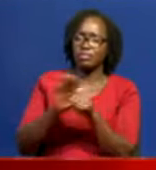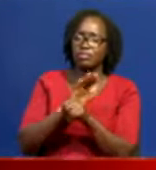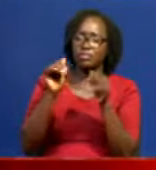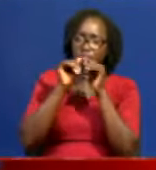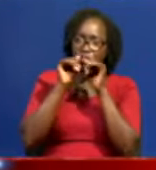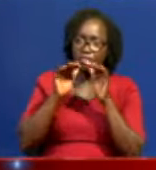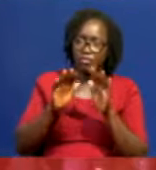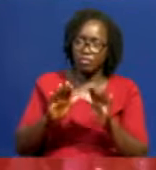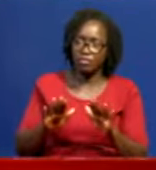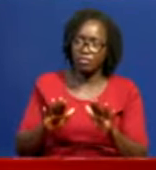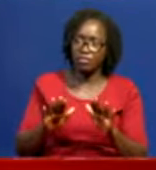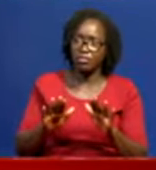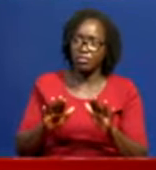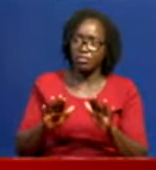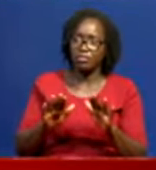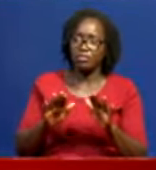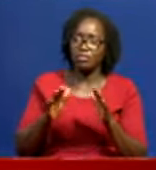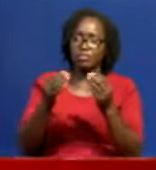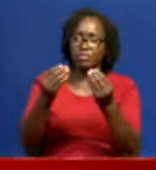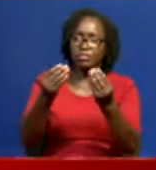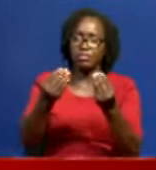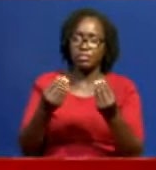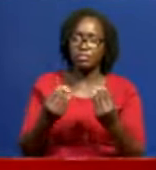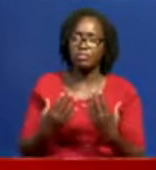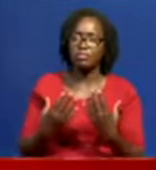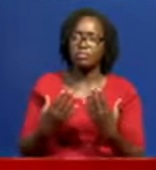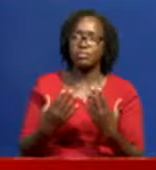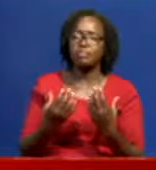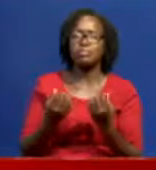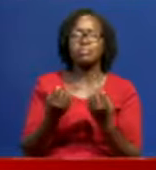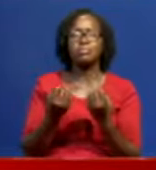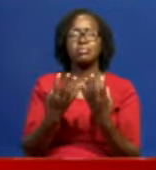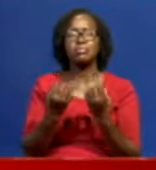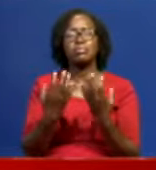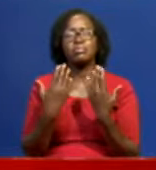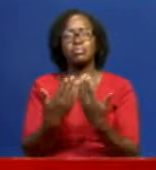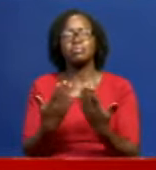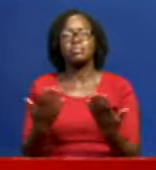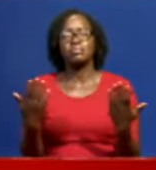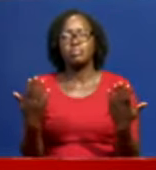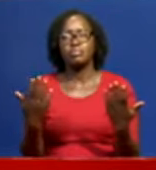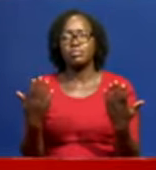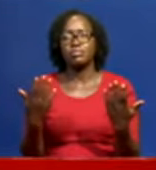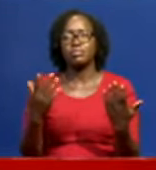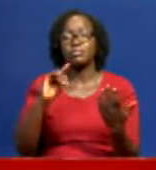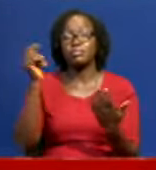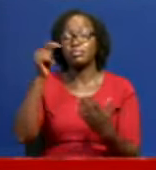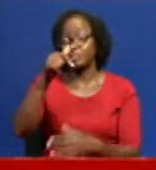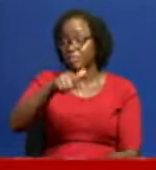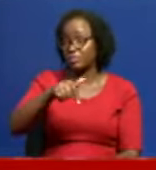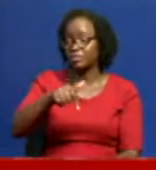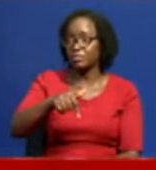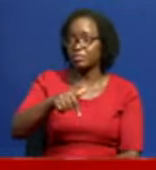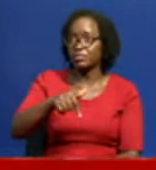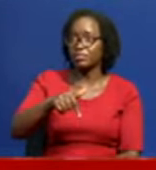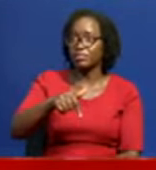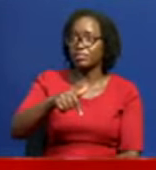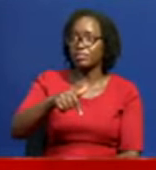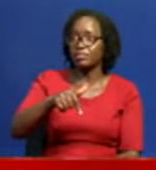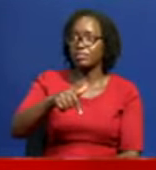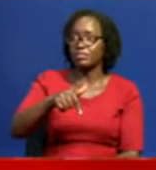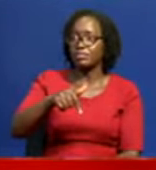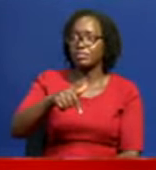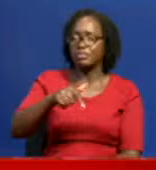ametupatia mambo mengi. Kenya leo